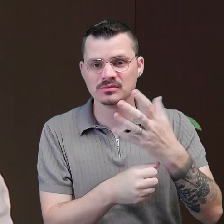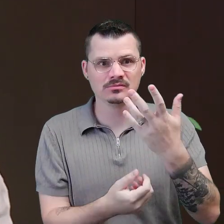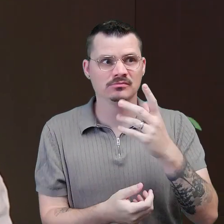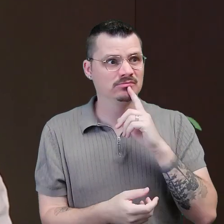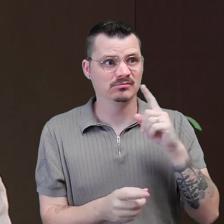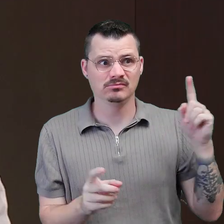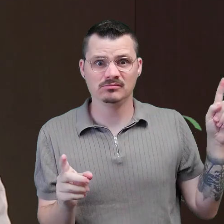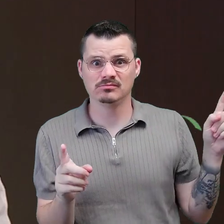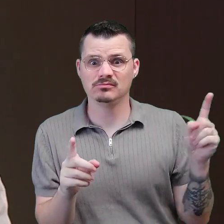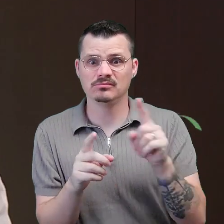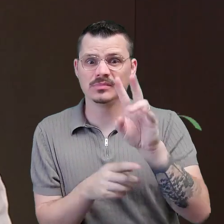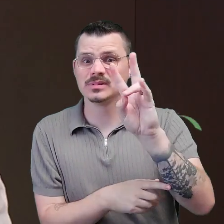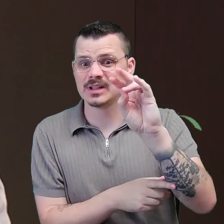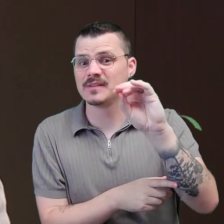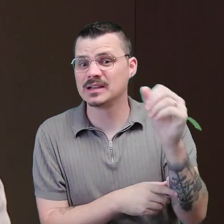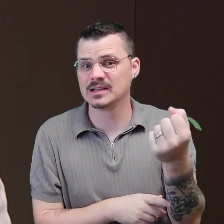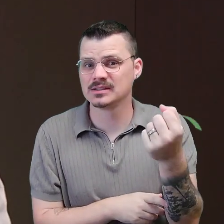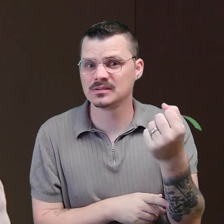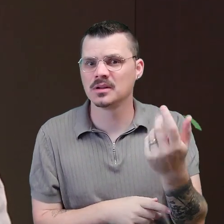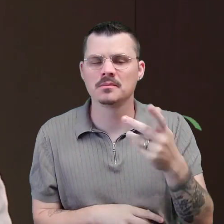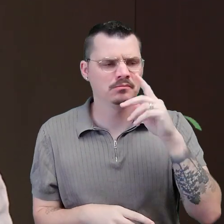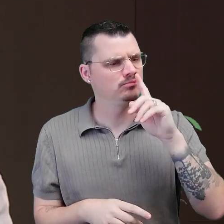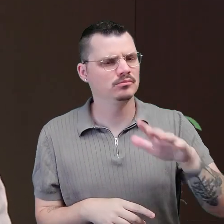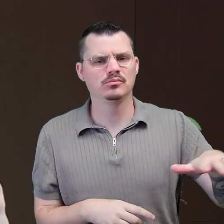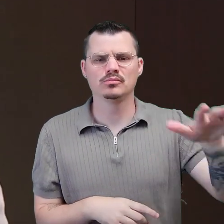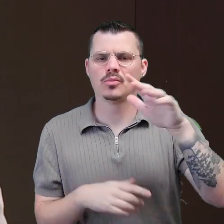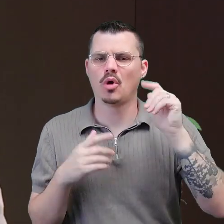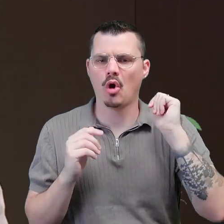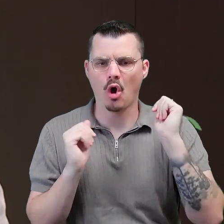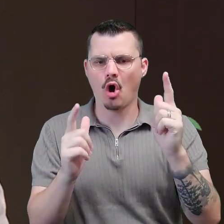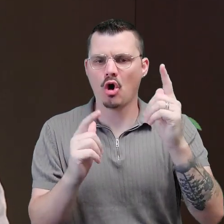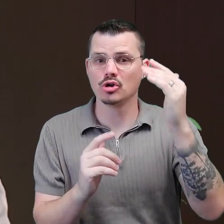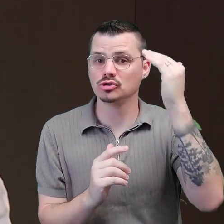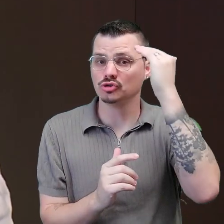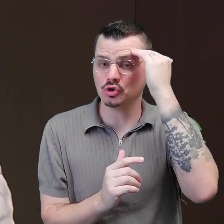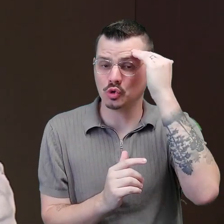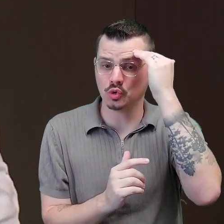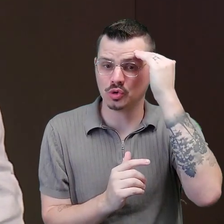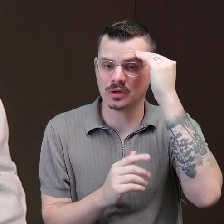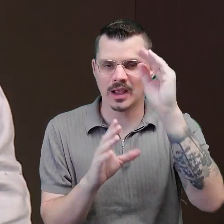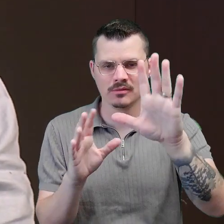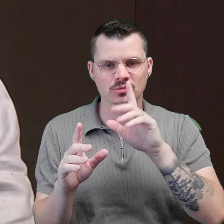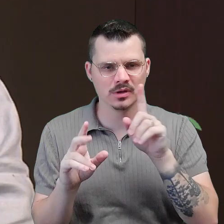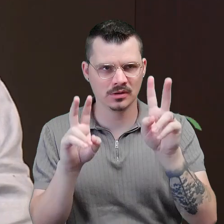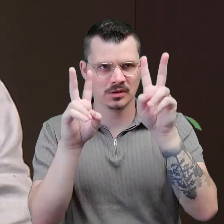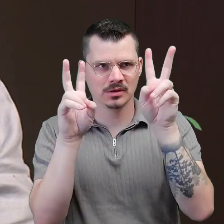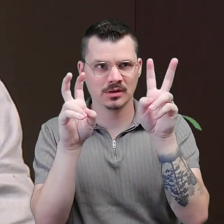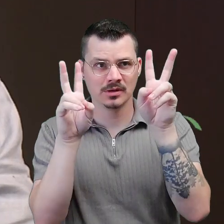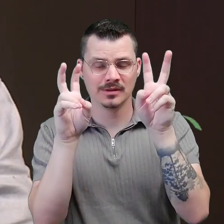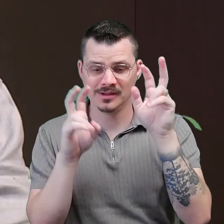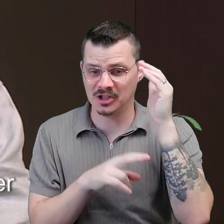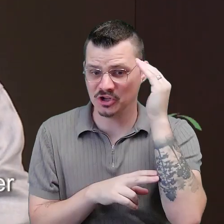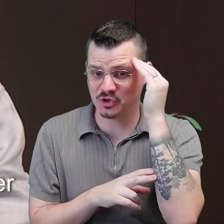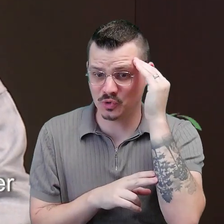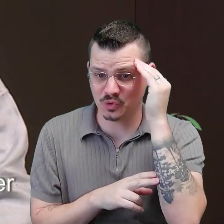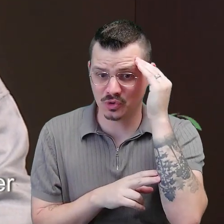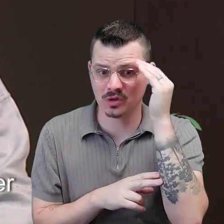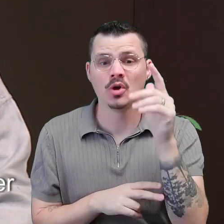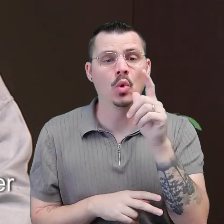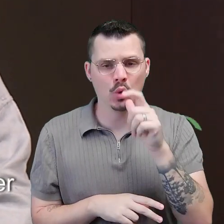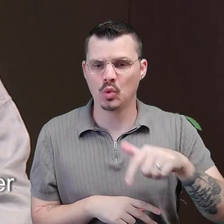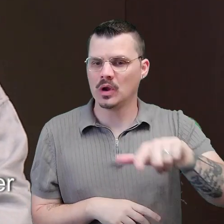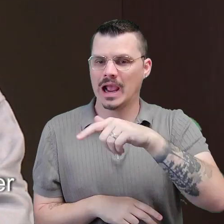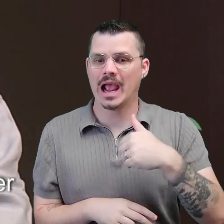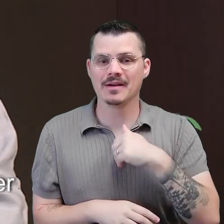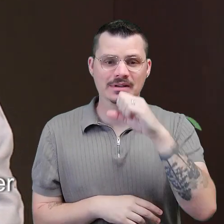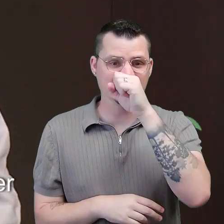even the 70s, people all knew, and I do air quotes there, knew that people